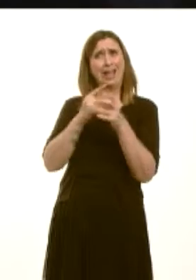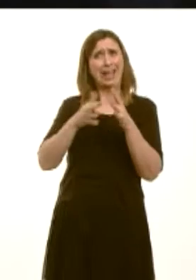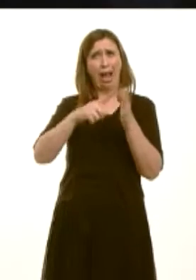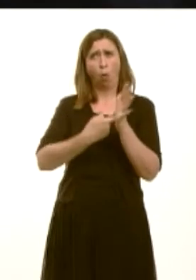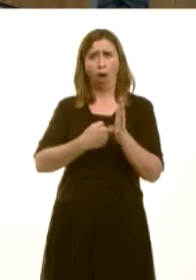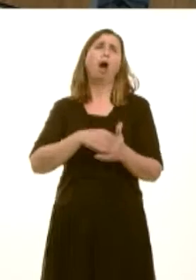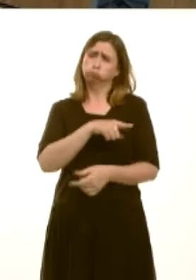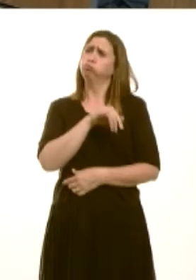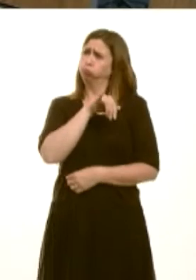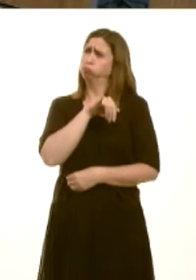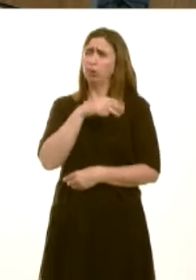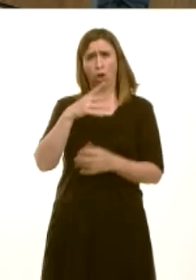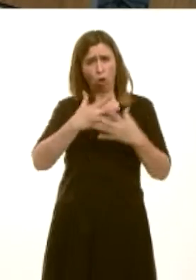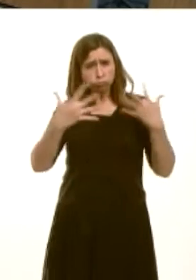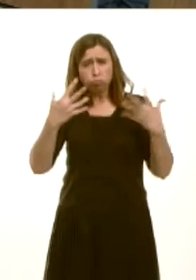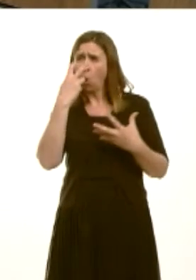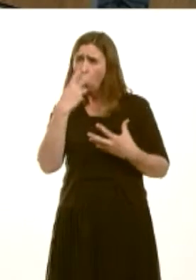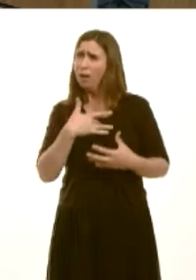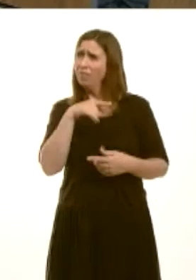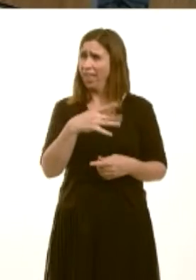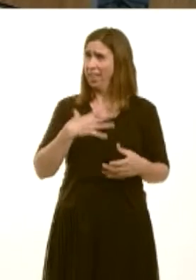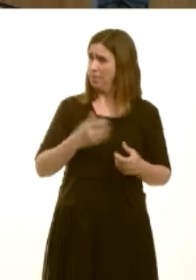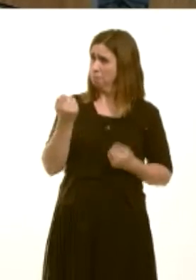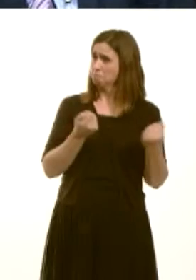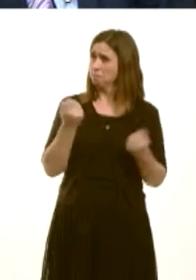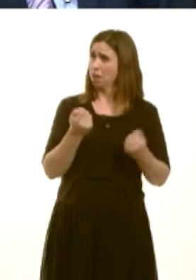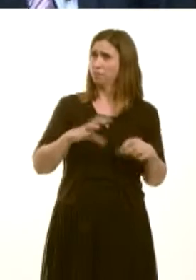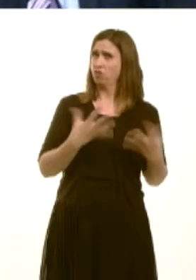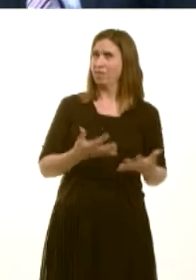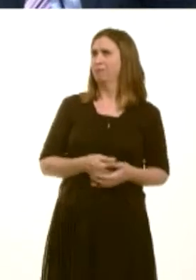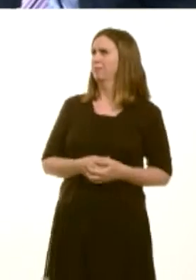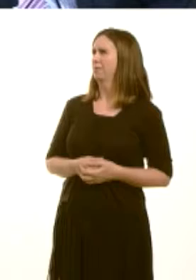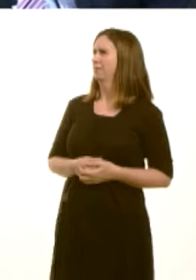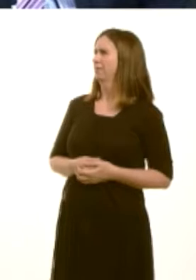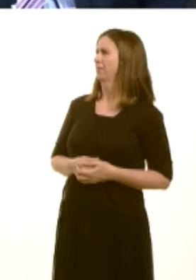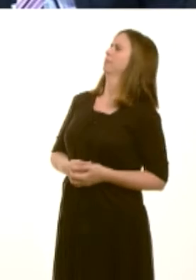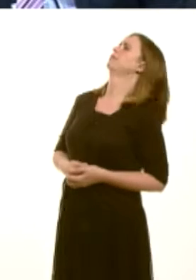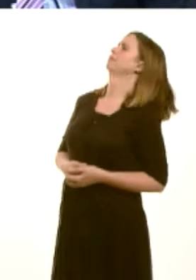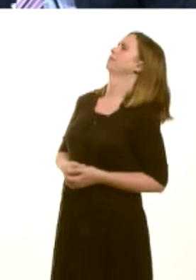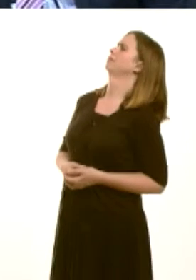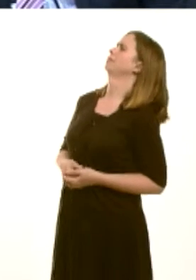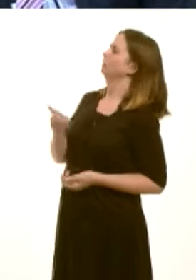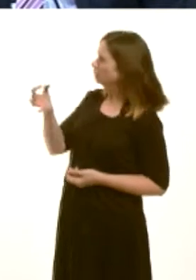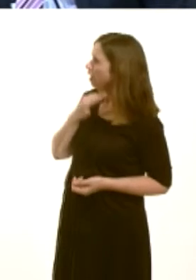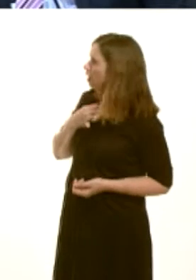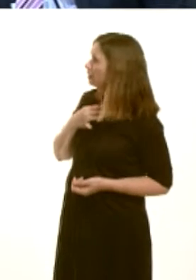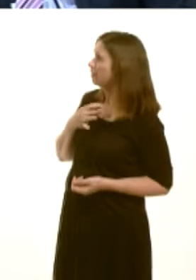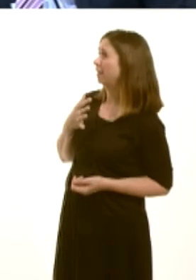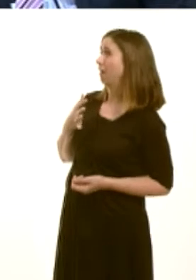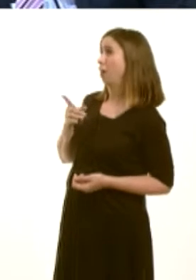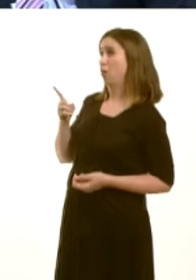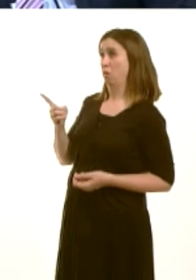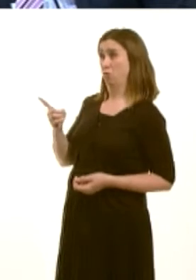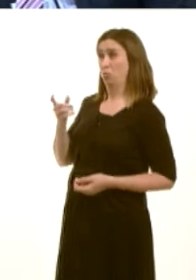Well, the member's mishandled that question, hasn't he? I think we have to say that he has some brass